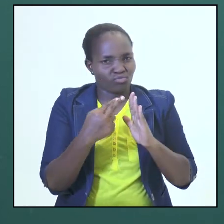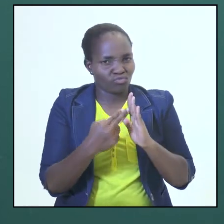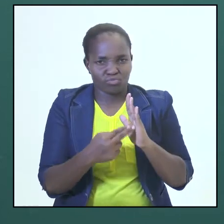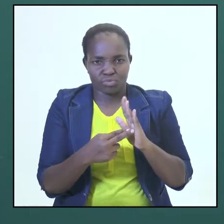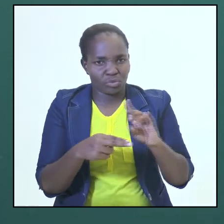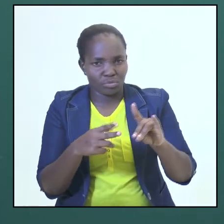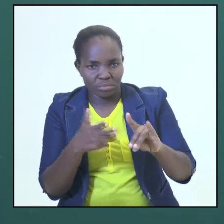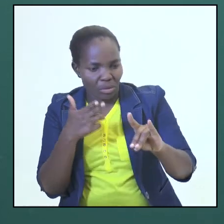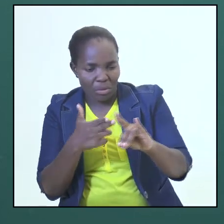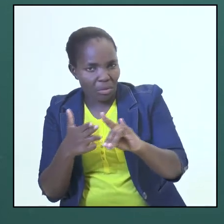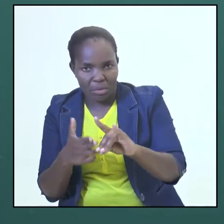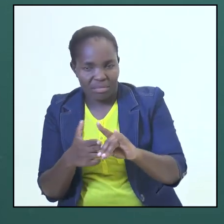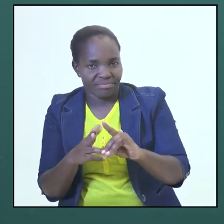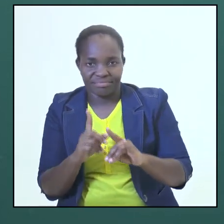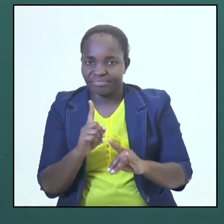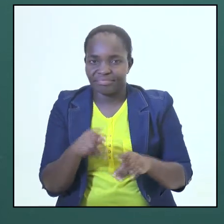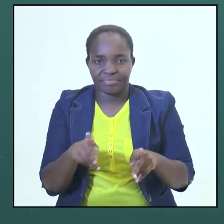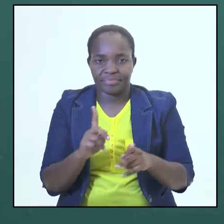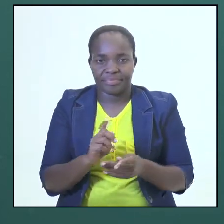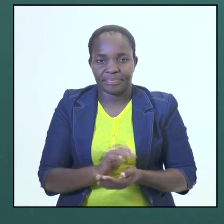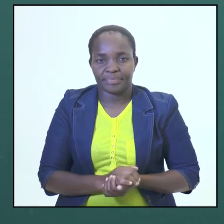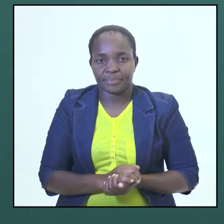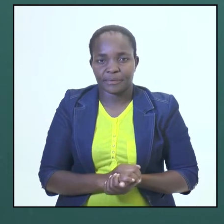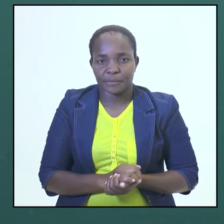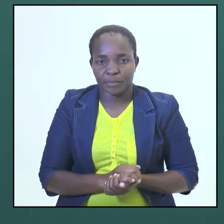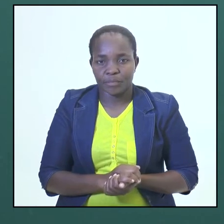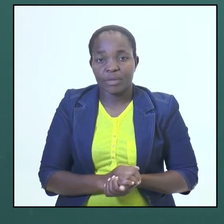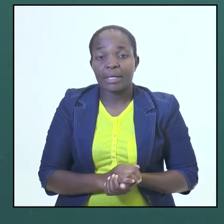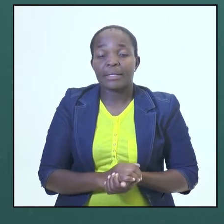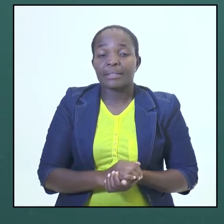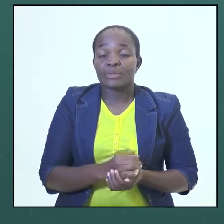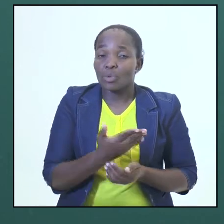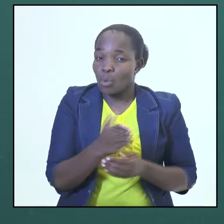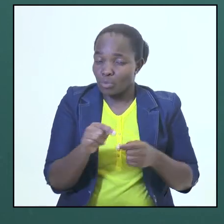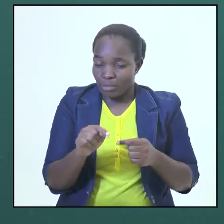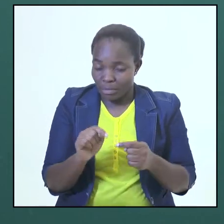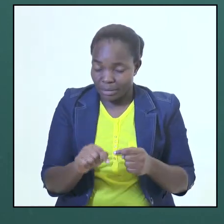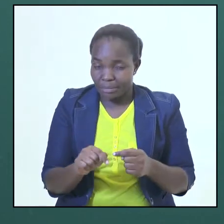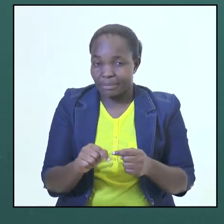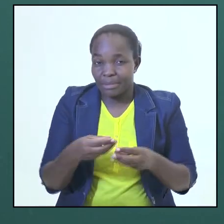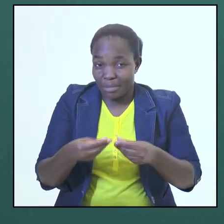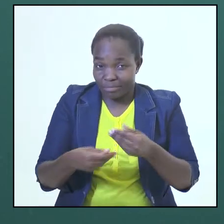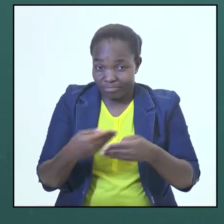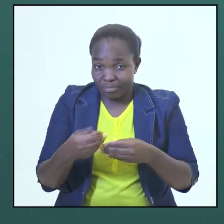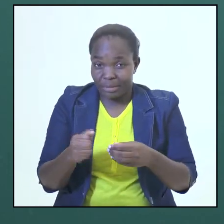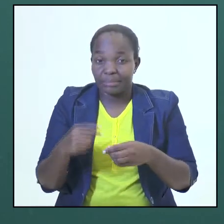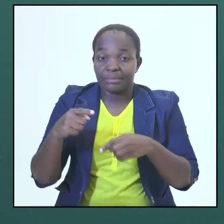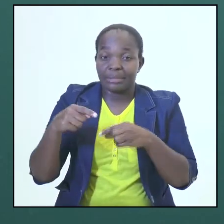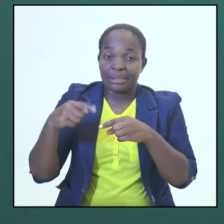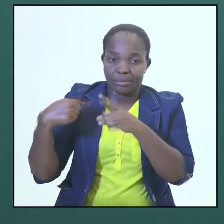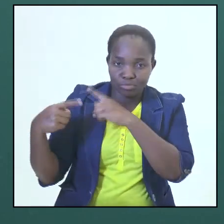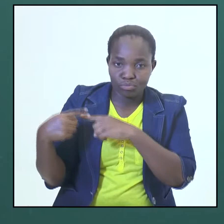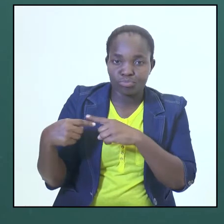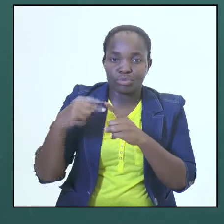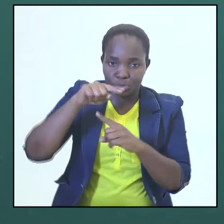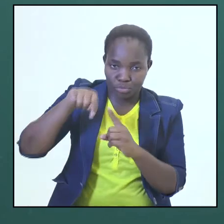irresponsible way. Also, materials must be reused, reduced, and recycled.